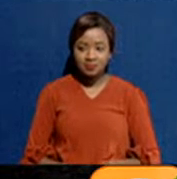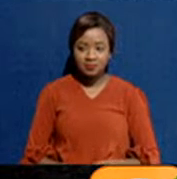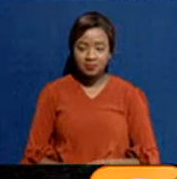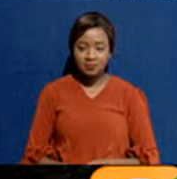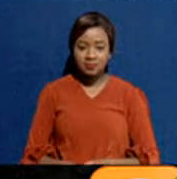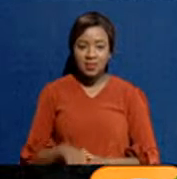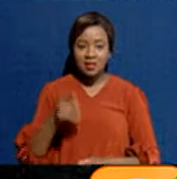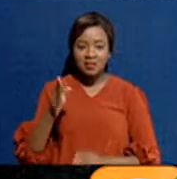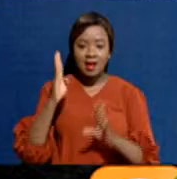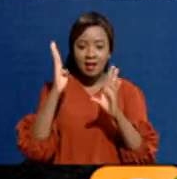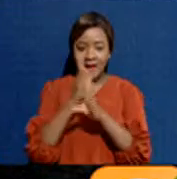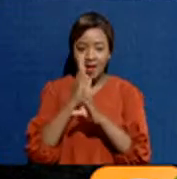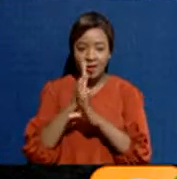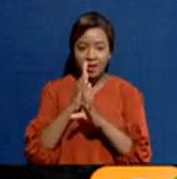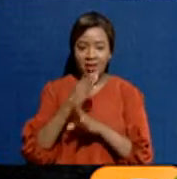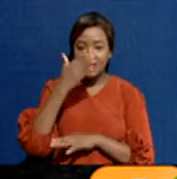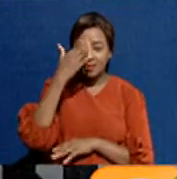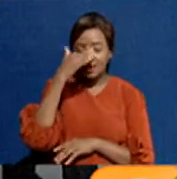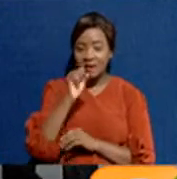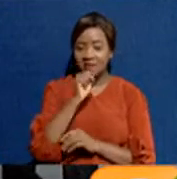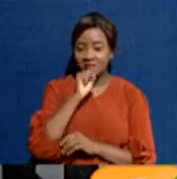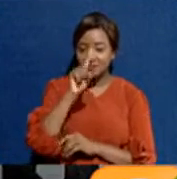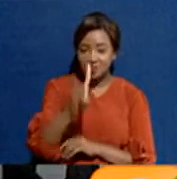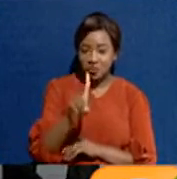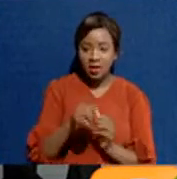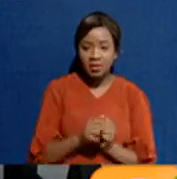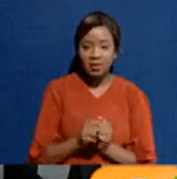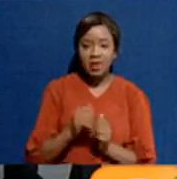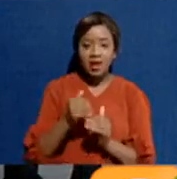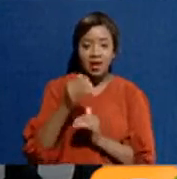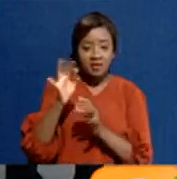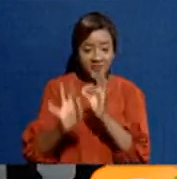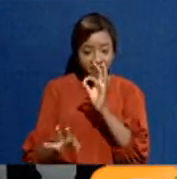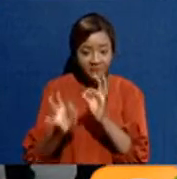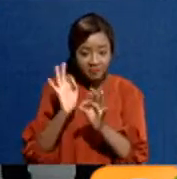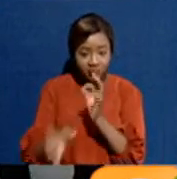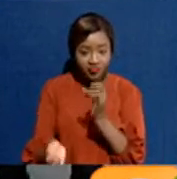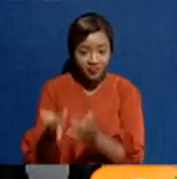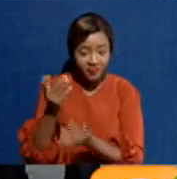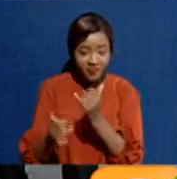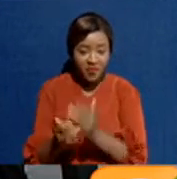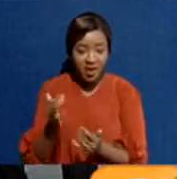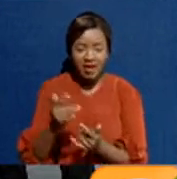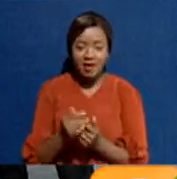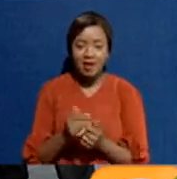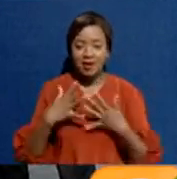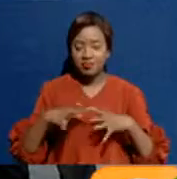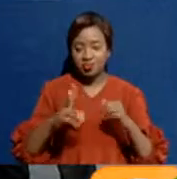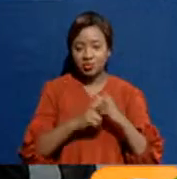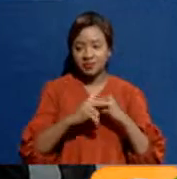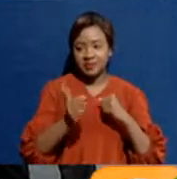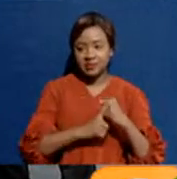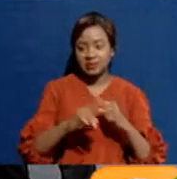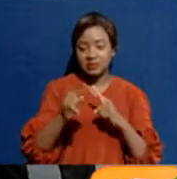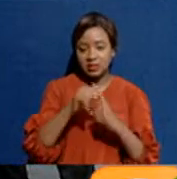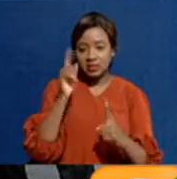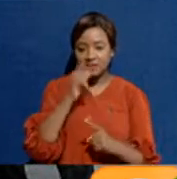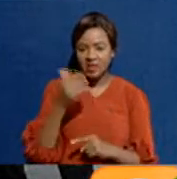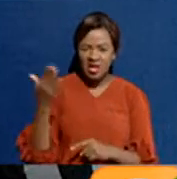a 51-day period. And the fire was then started by the commotion, and these 76 deaths were reported back